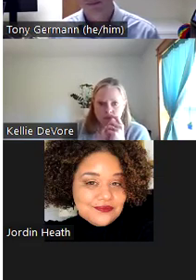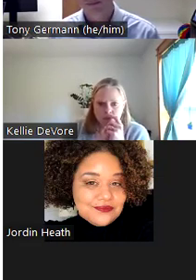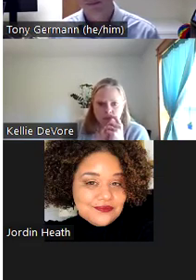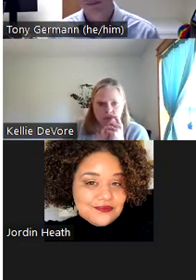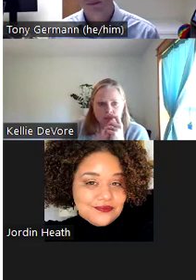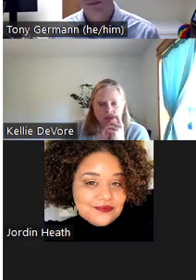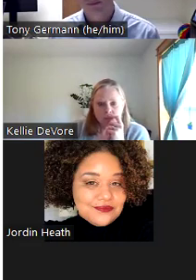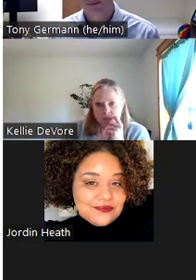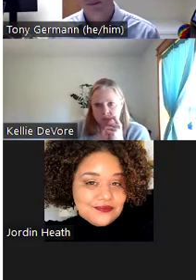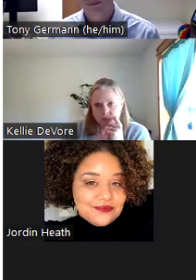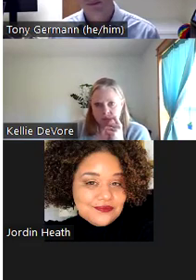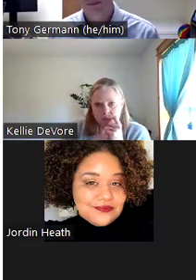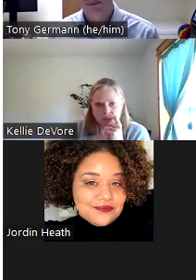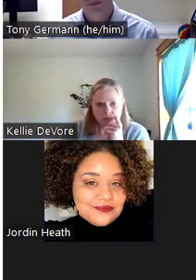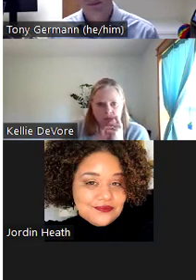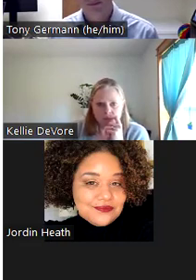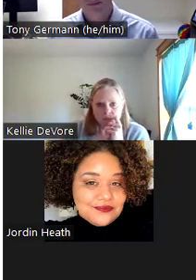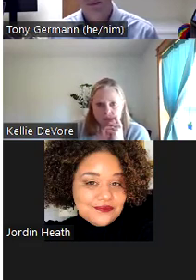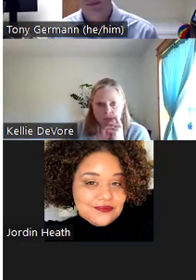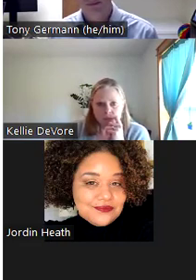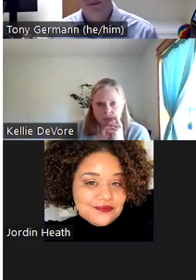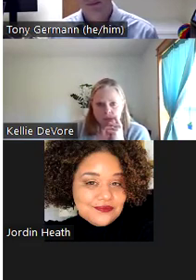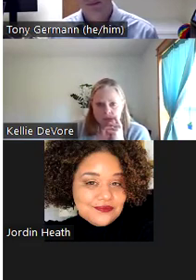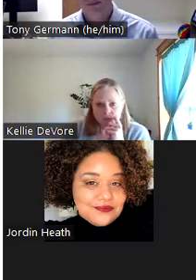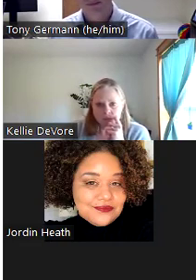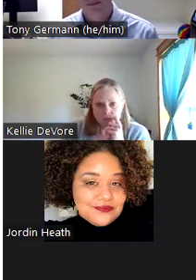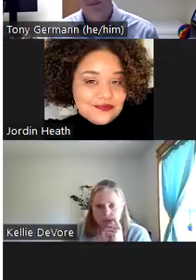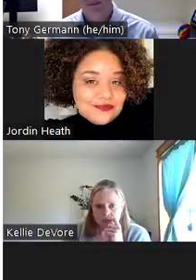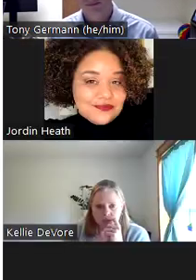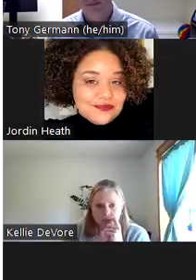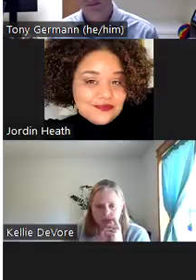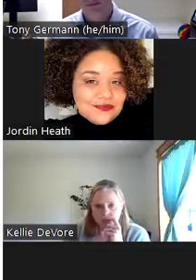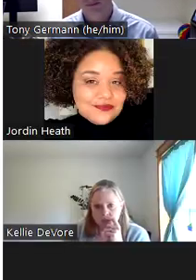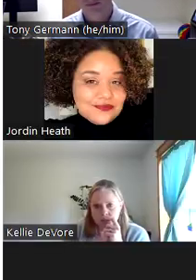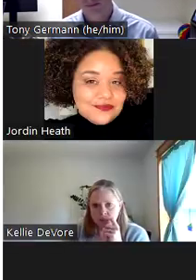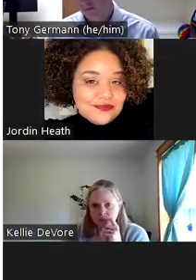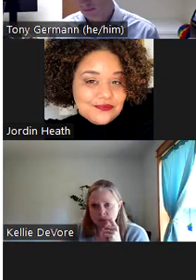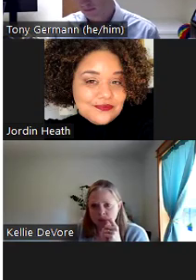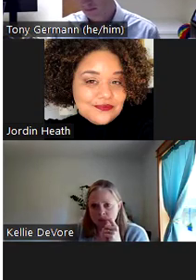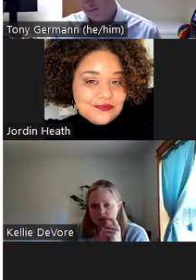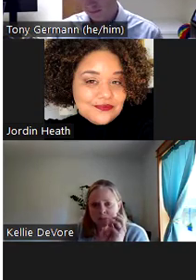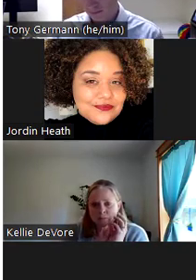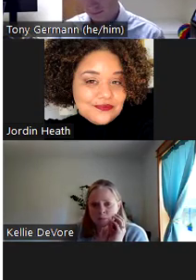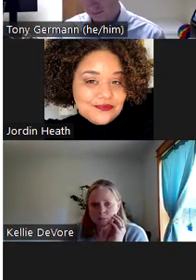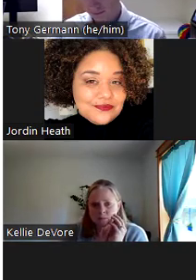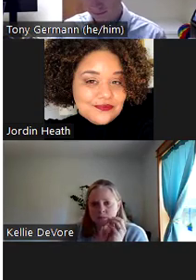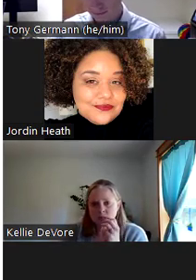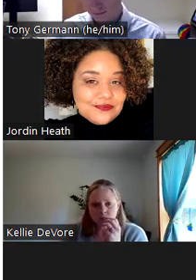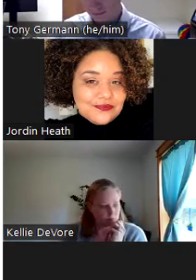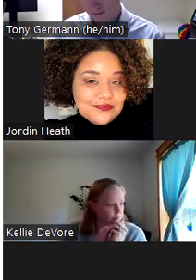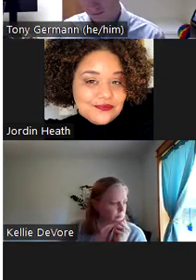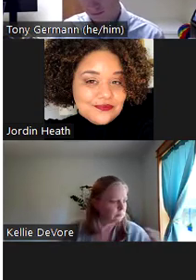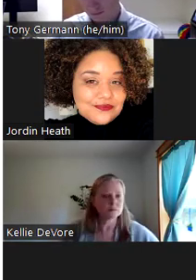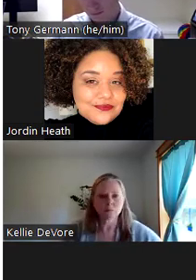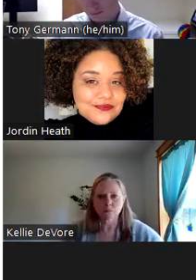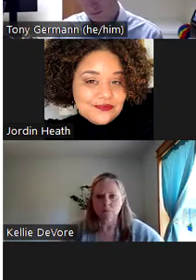don't think that relying on providers to get this information out is going to